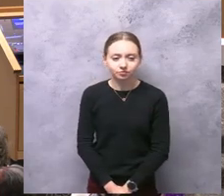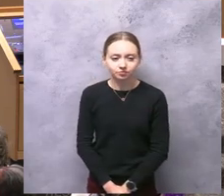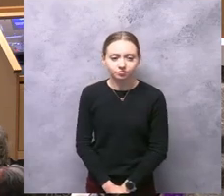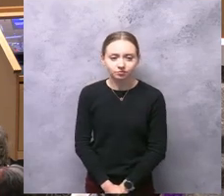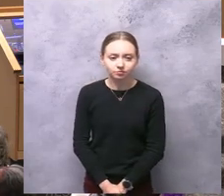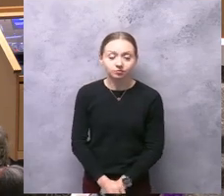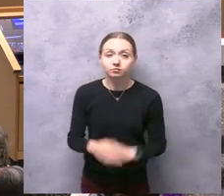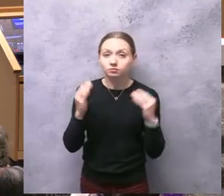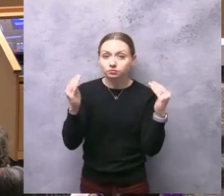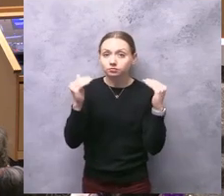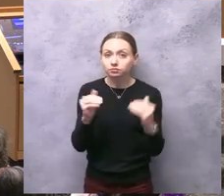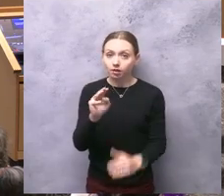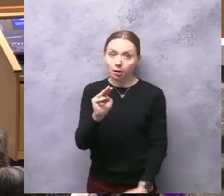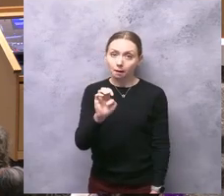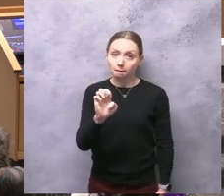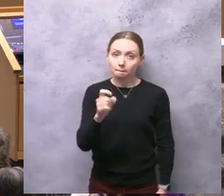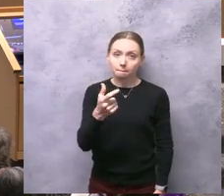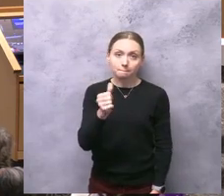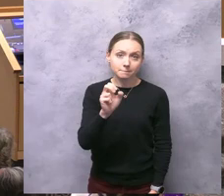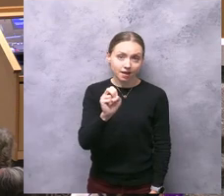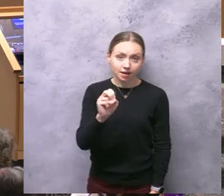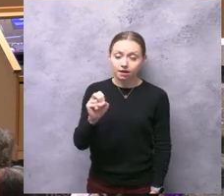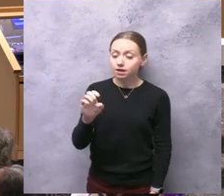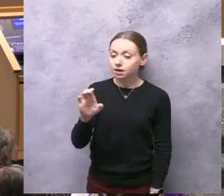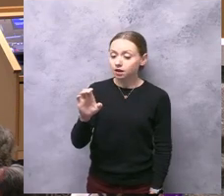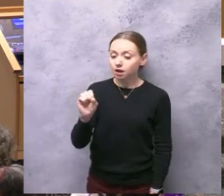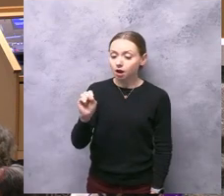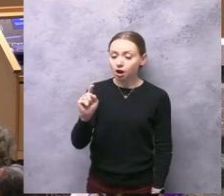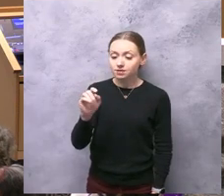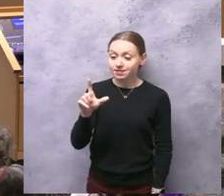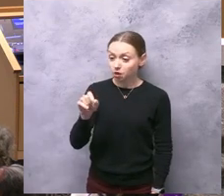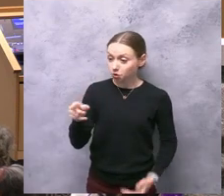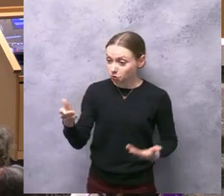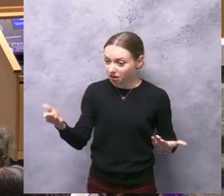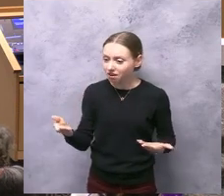Okay. Our next one is Megan Costello. Megan, you here? Awesome.